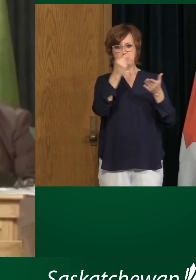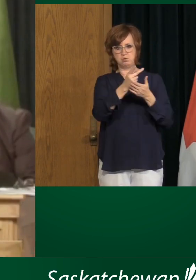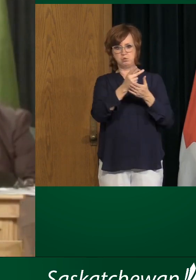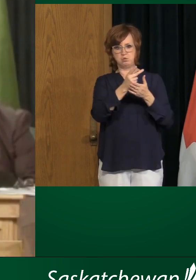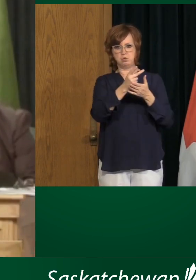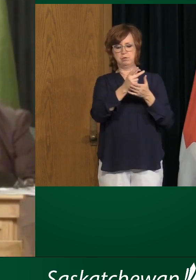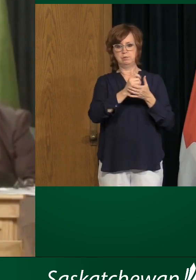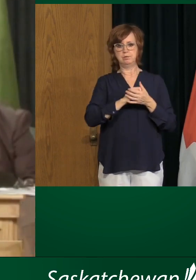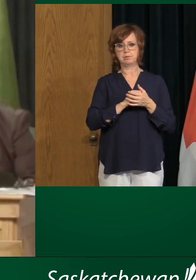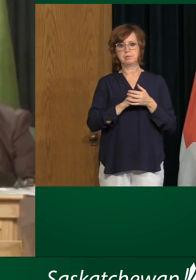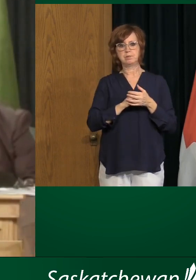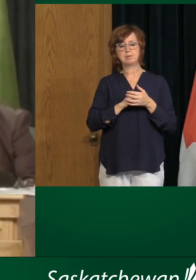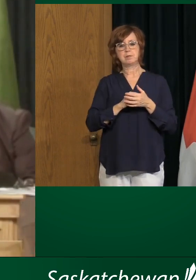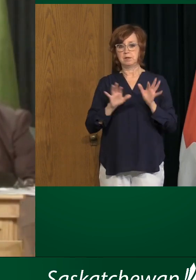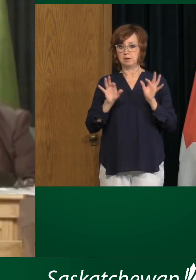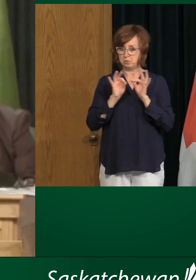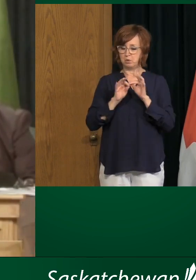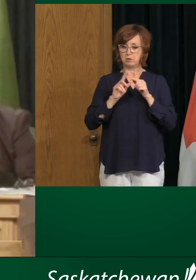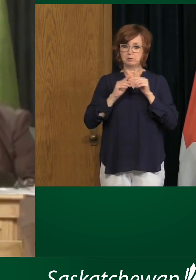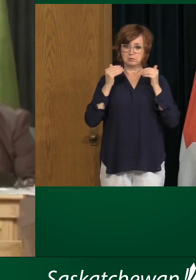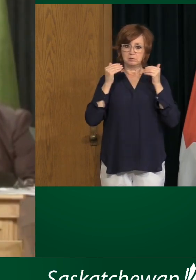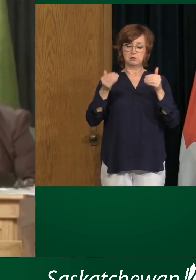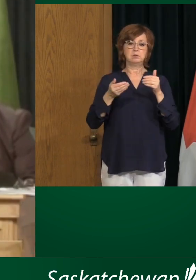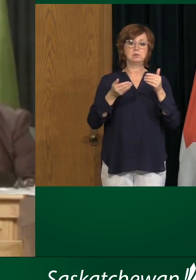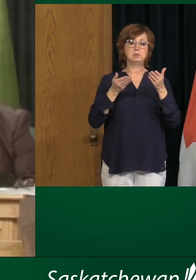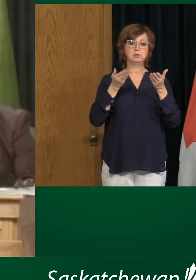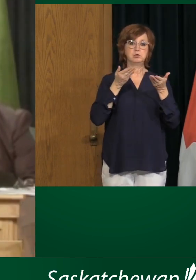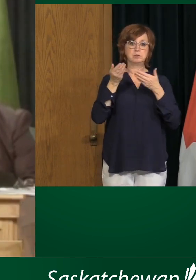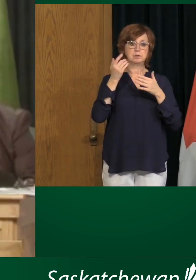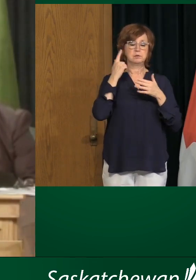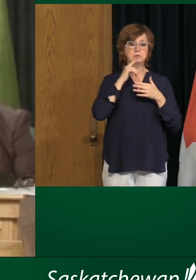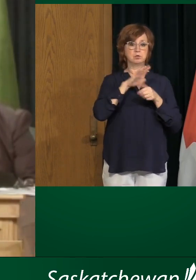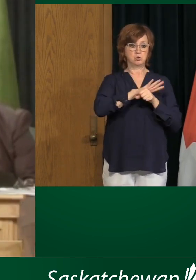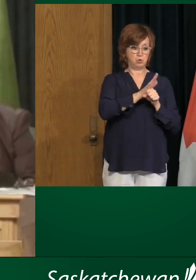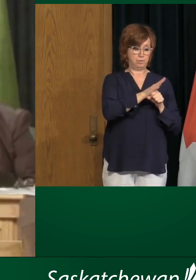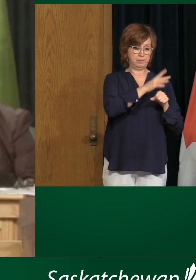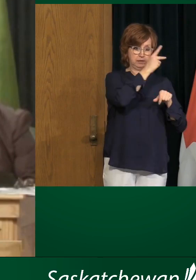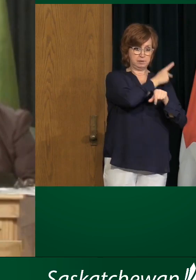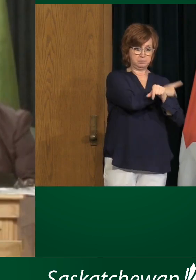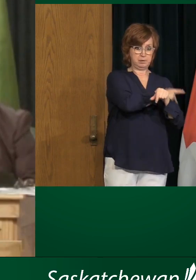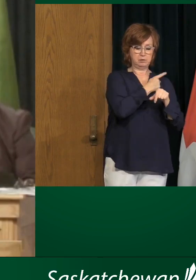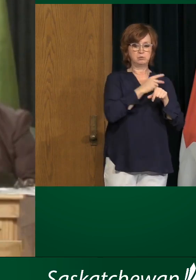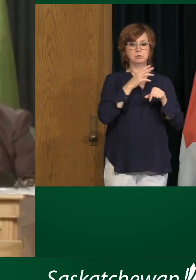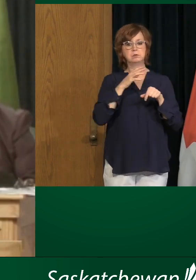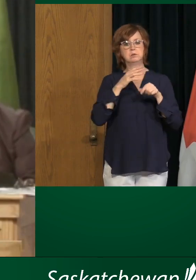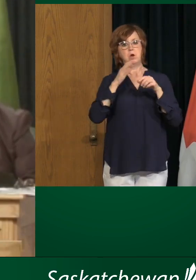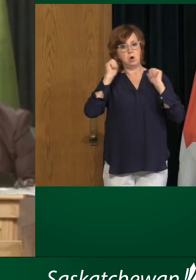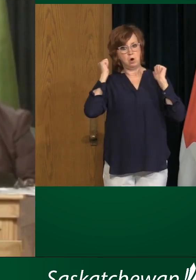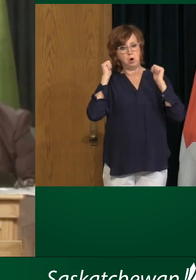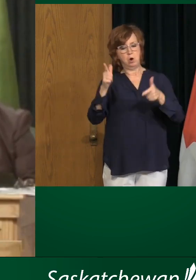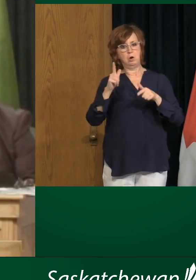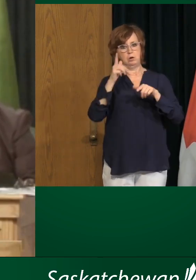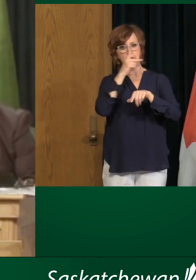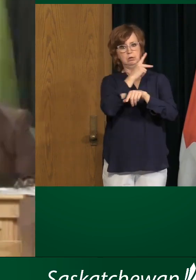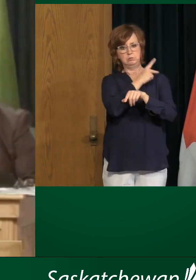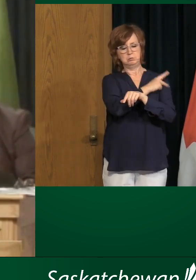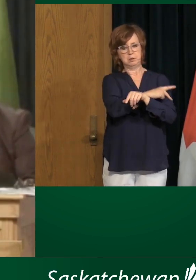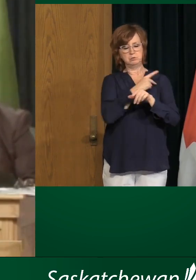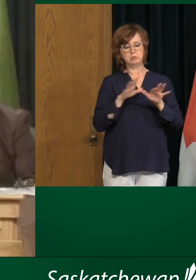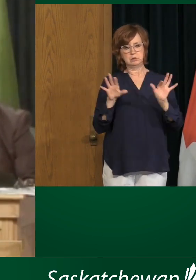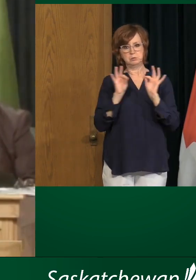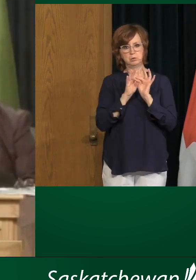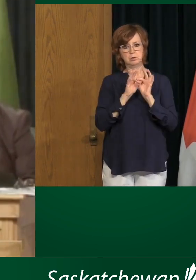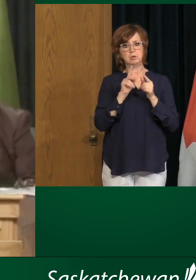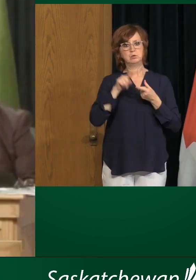to not just people with COVID, but also vulnerable people in the population who are not COVID related, and an attempt to prevent